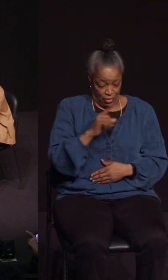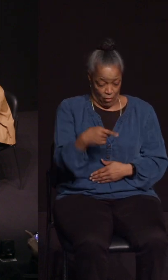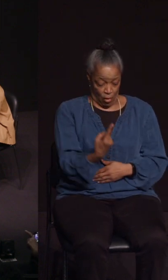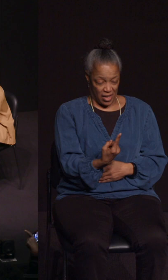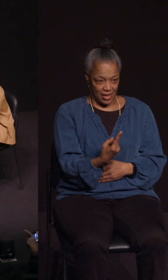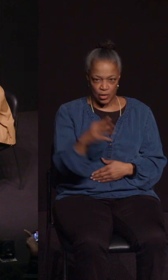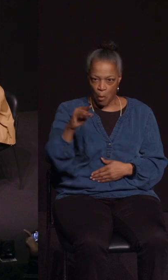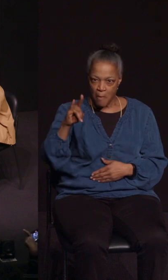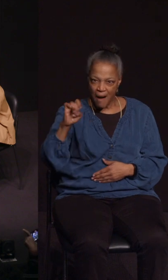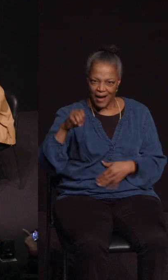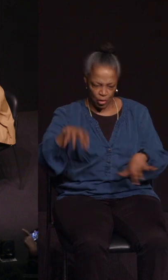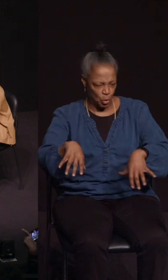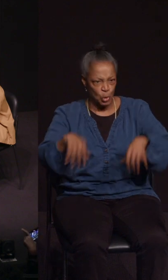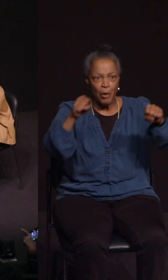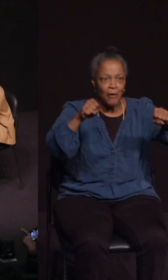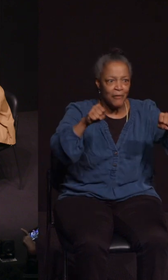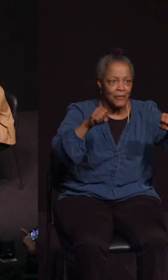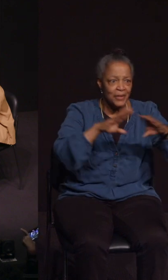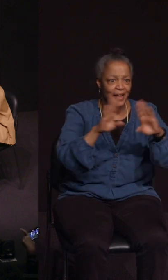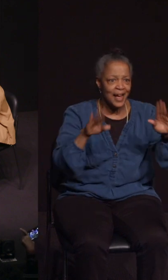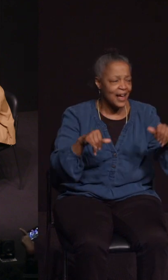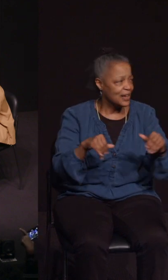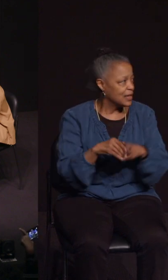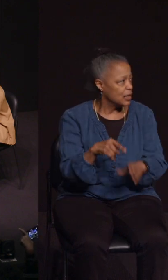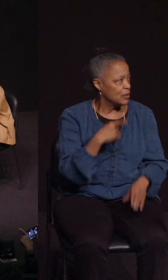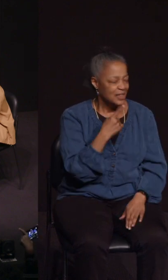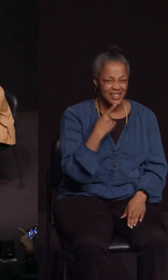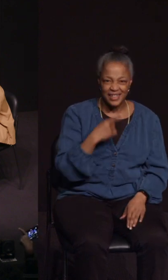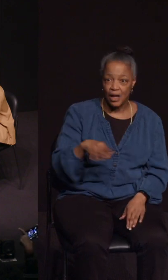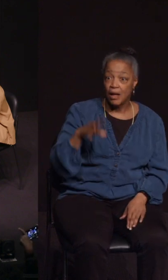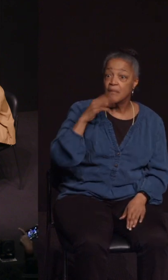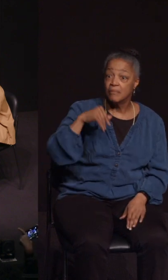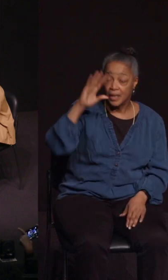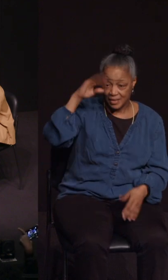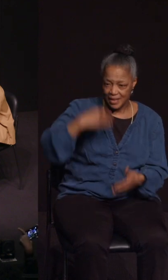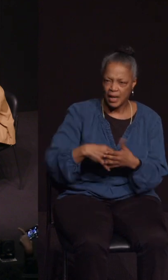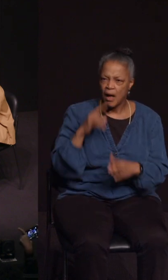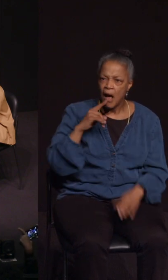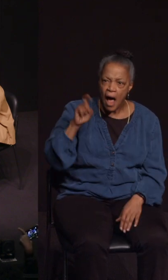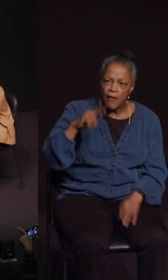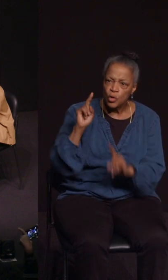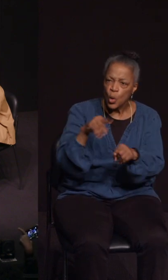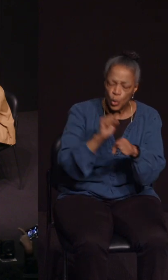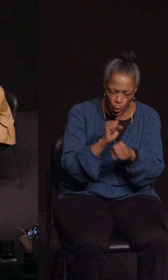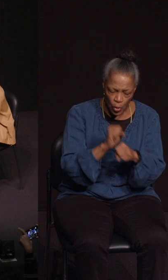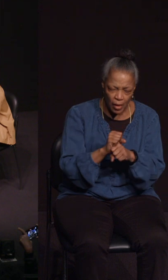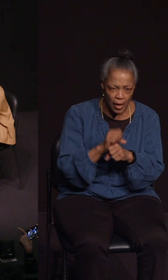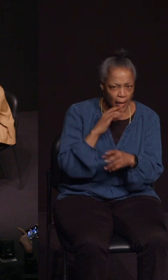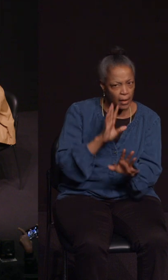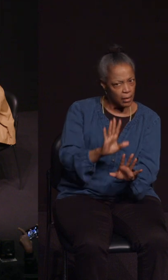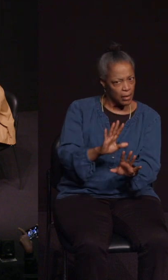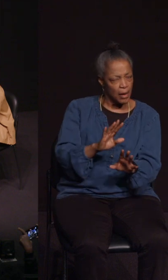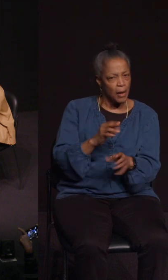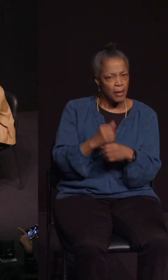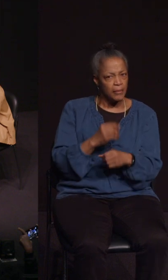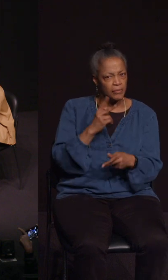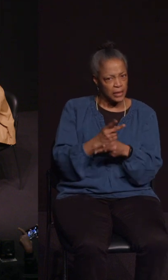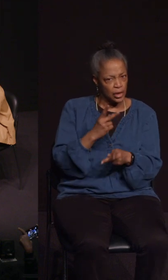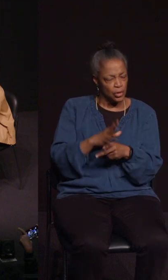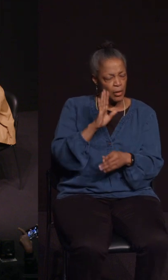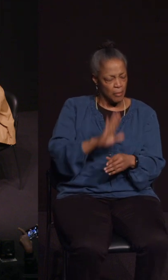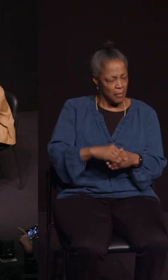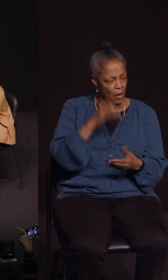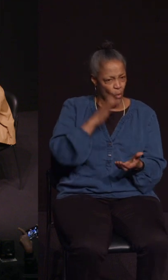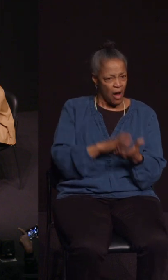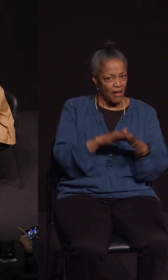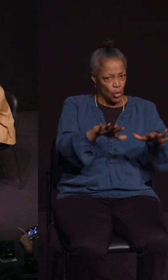And Mike would tell Mike, I got to go to work, and I need you to make sure Cal cool. And, of